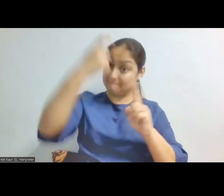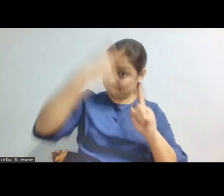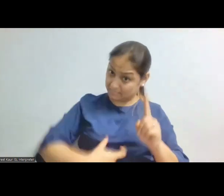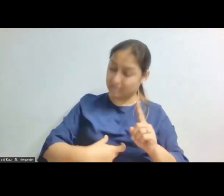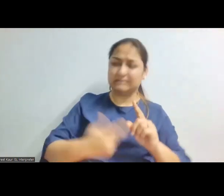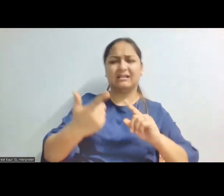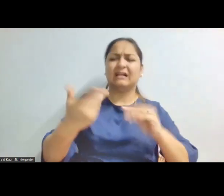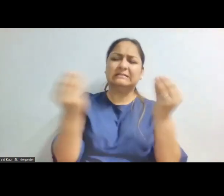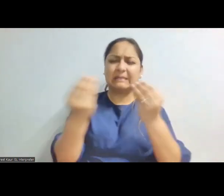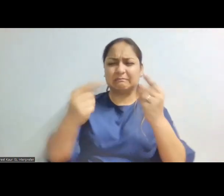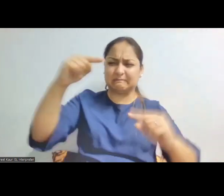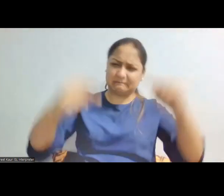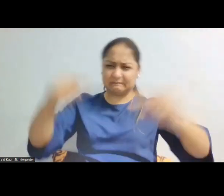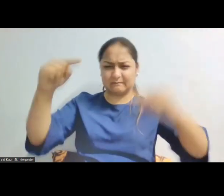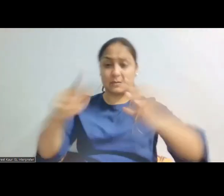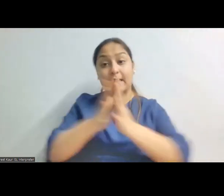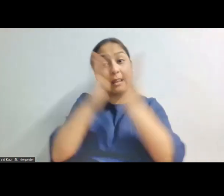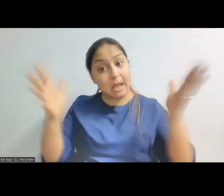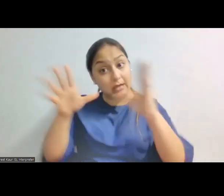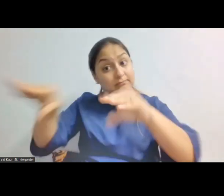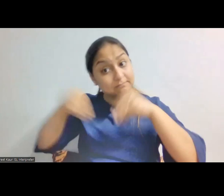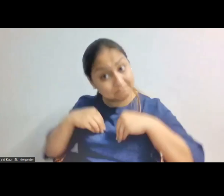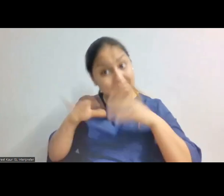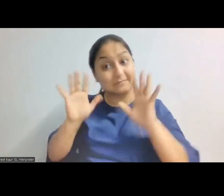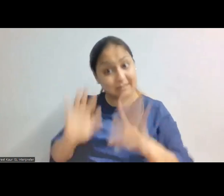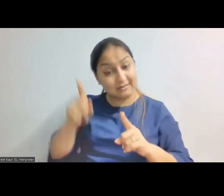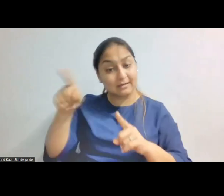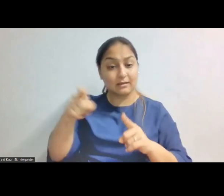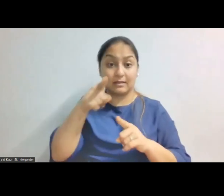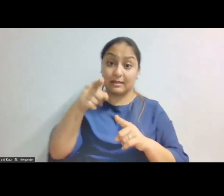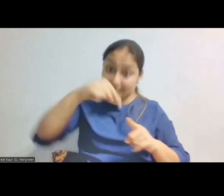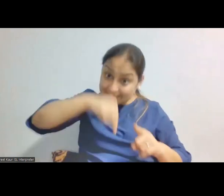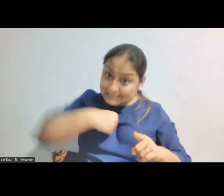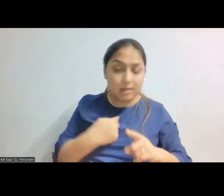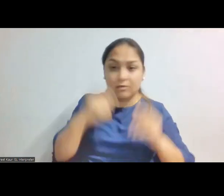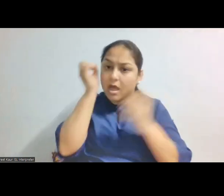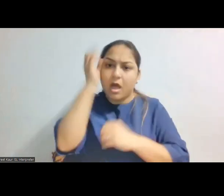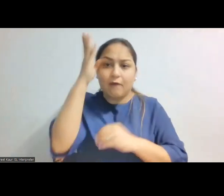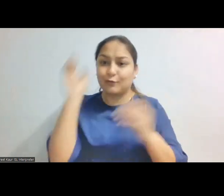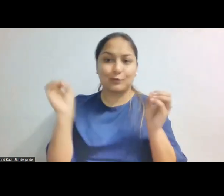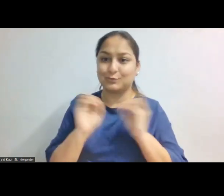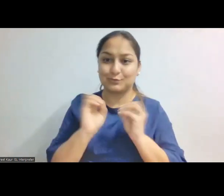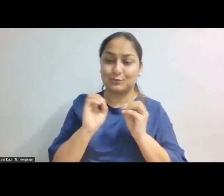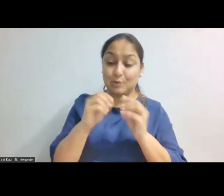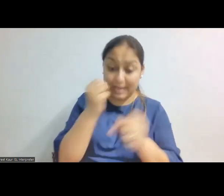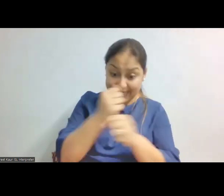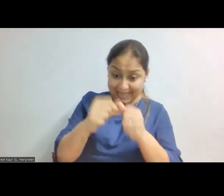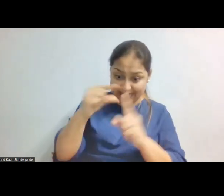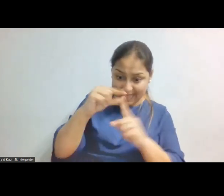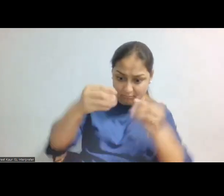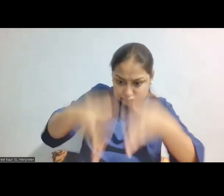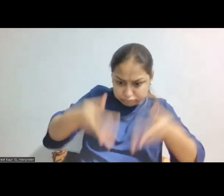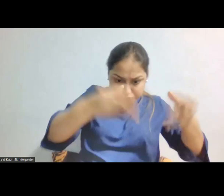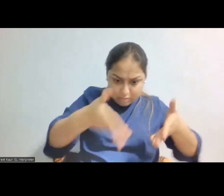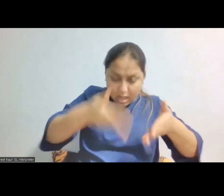of large universities, they admitted that it's a huge system. They themselves were not aware of the gaps within their own system.